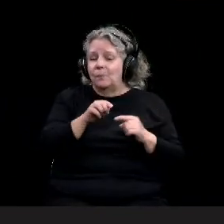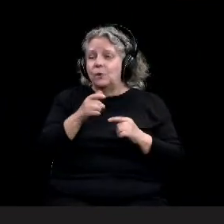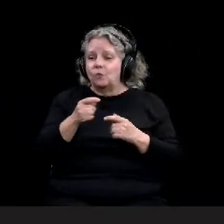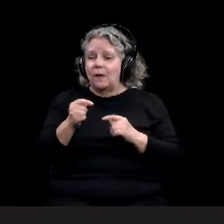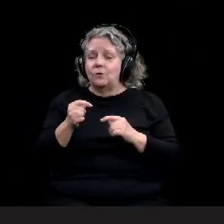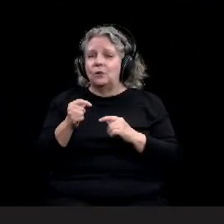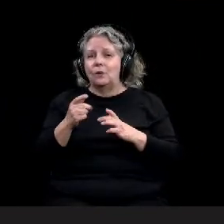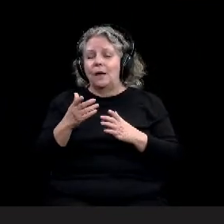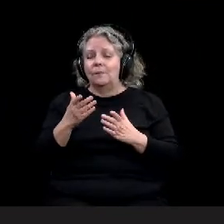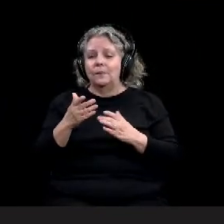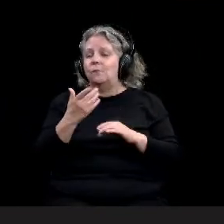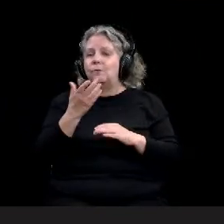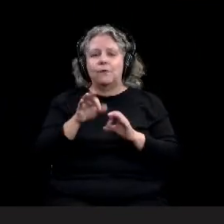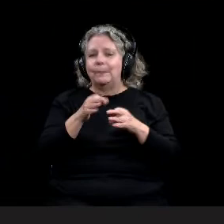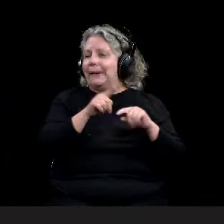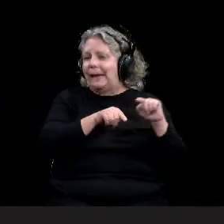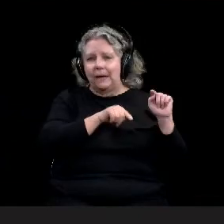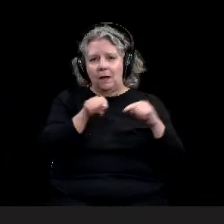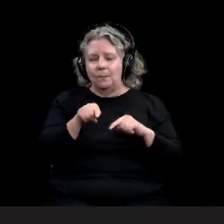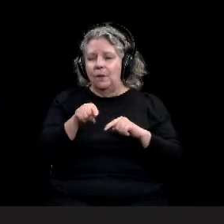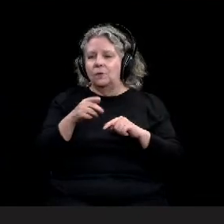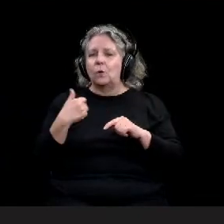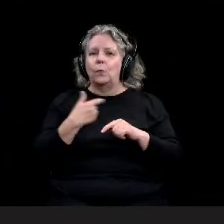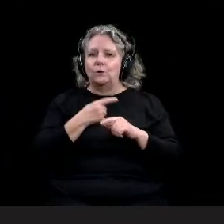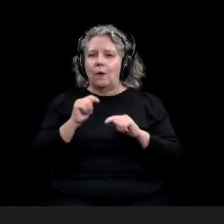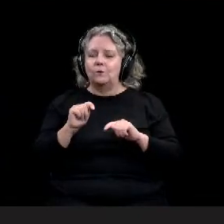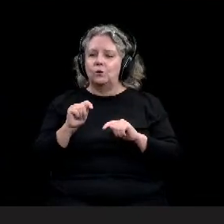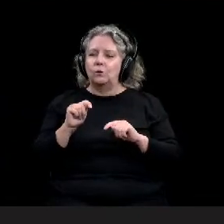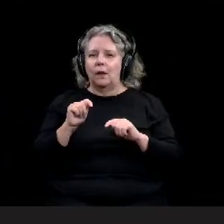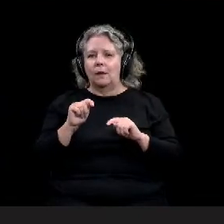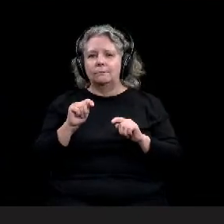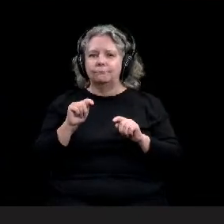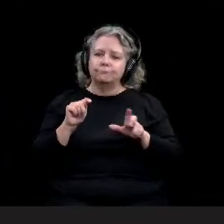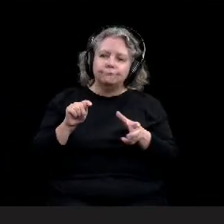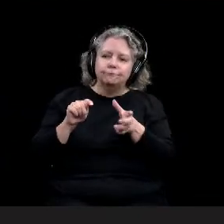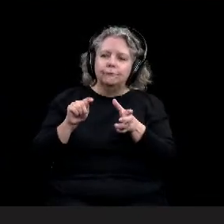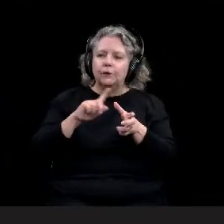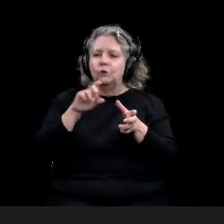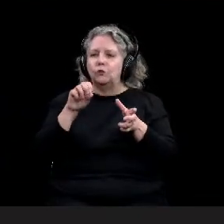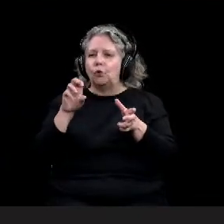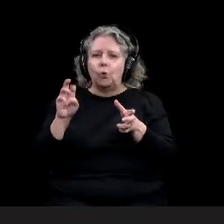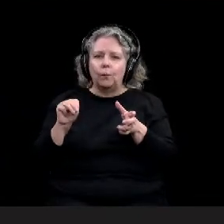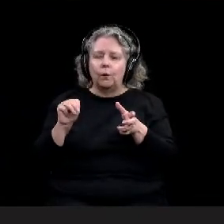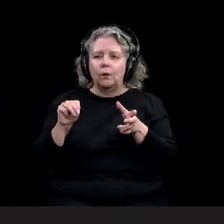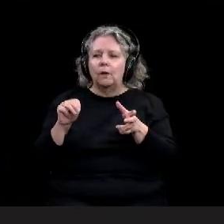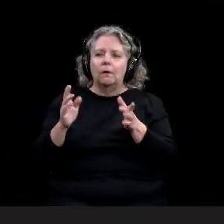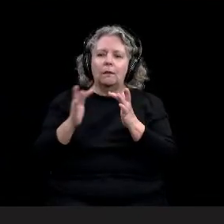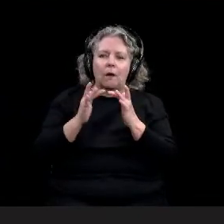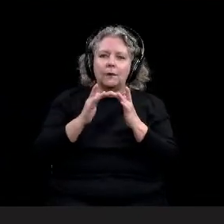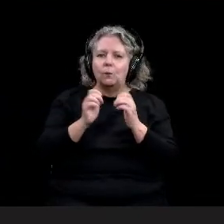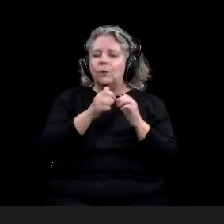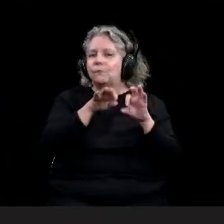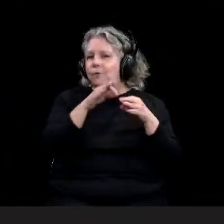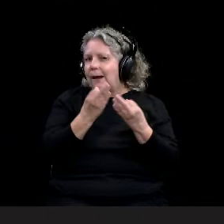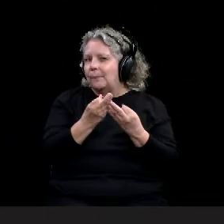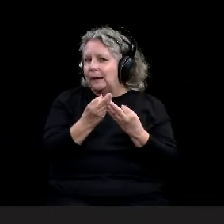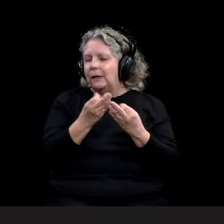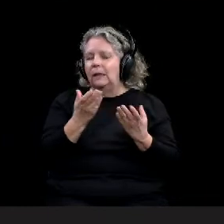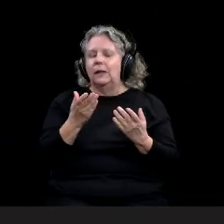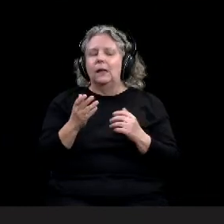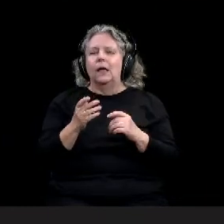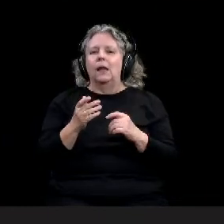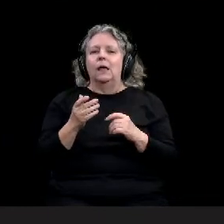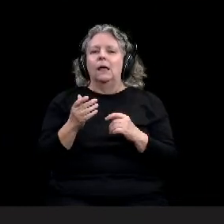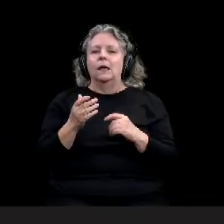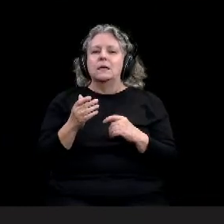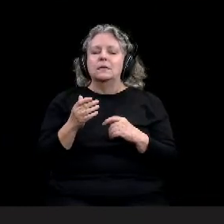But I think I would urge the community that, while thankfully COVID is benign or not benign, that's a wrong word